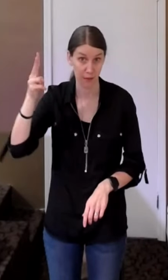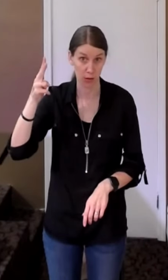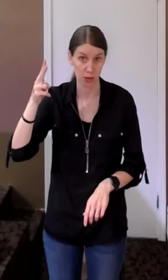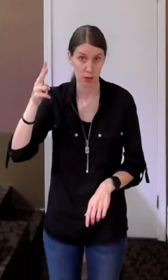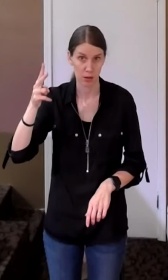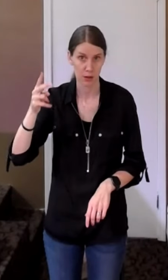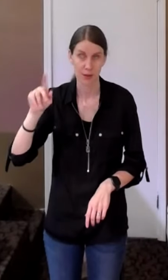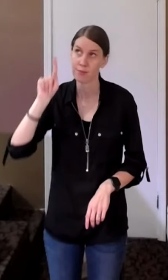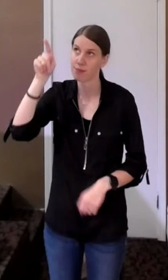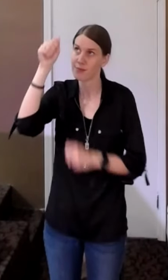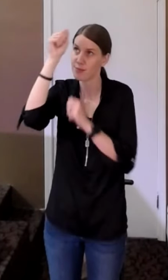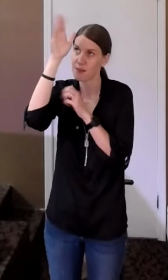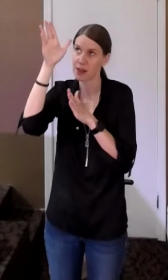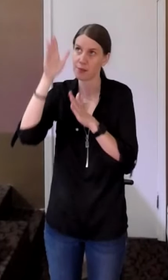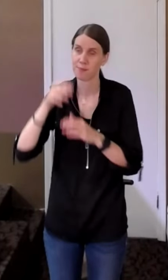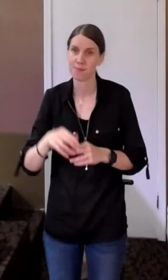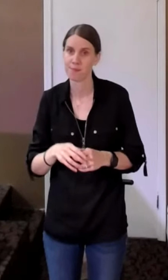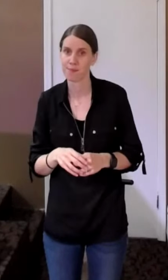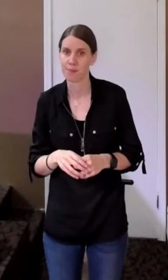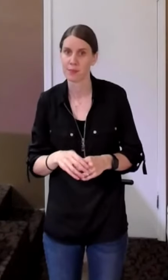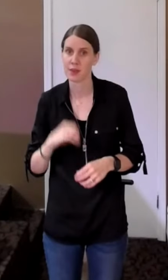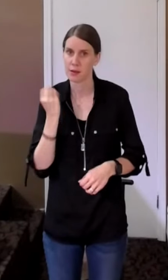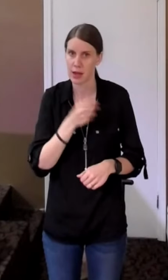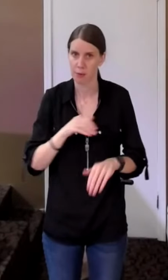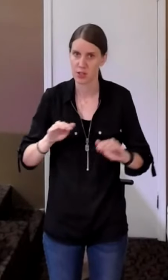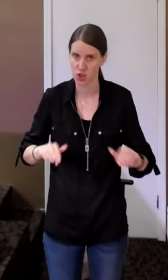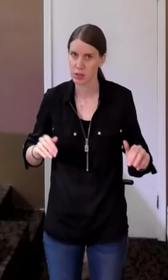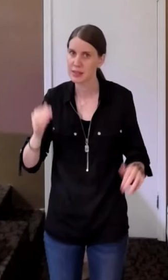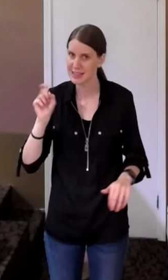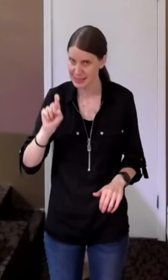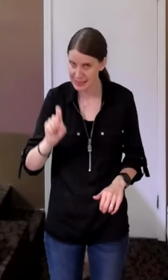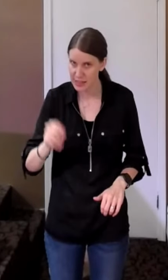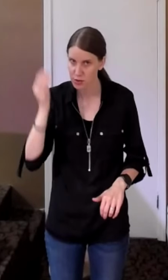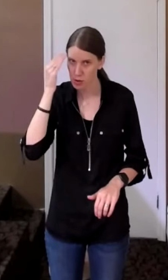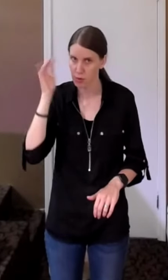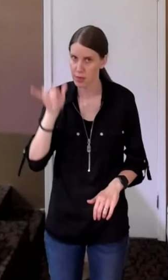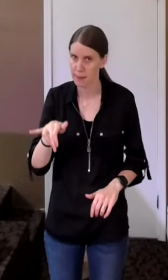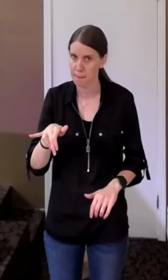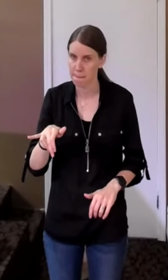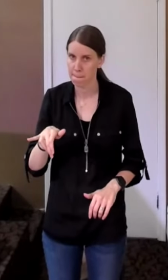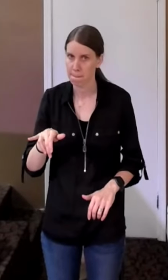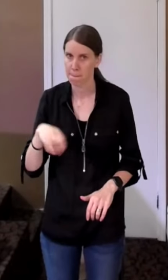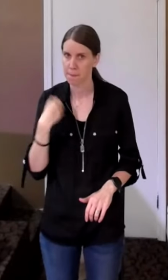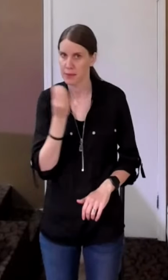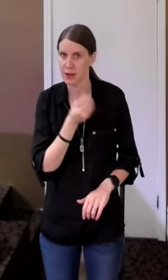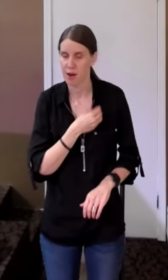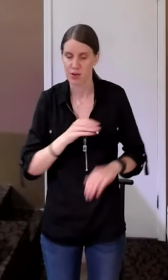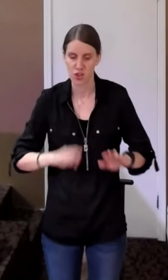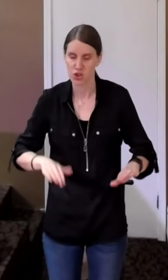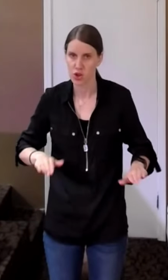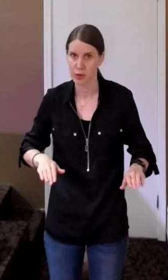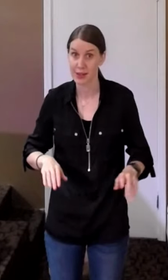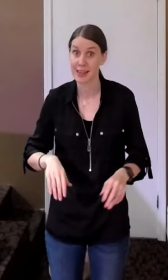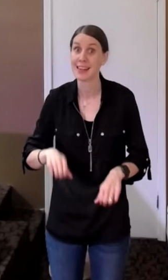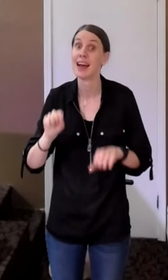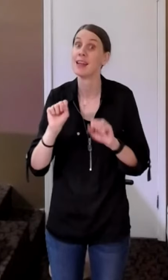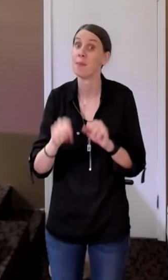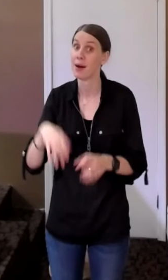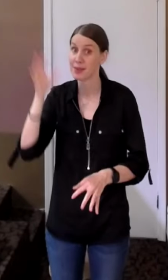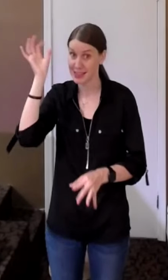Father in heaven. You know, our children need that. Our children all get to choose